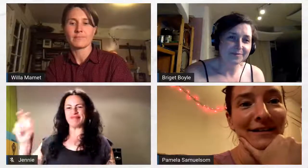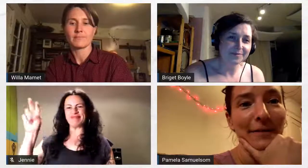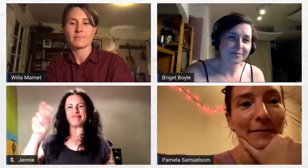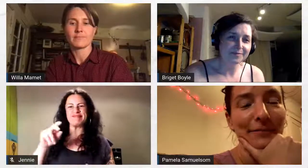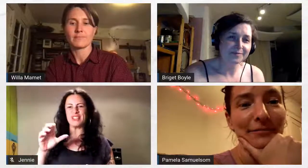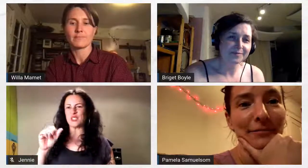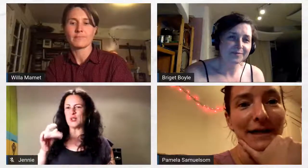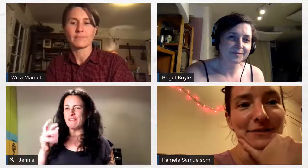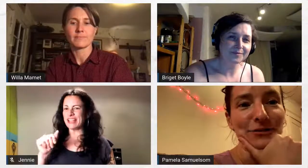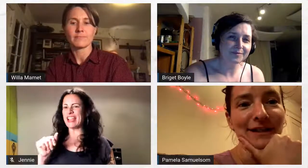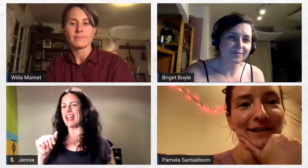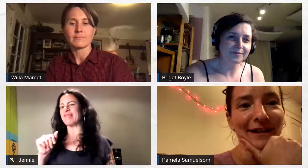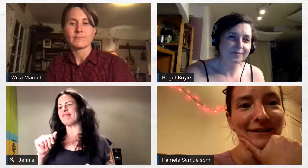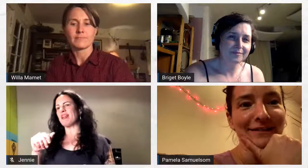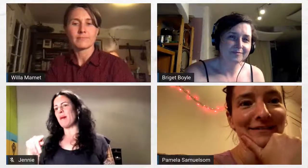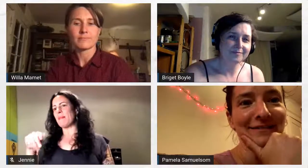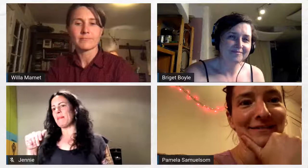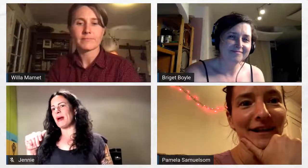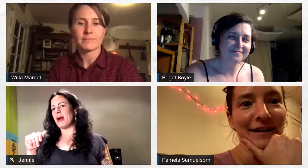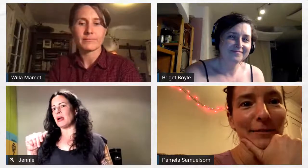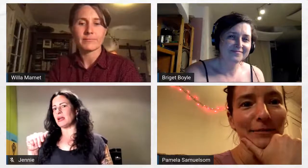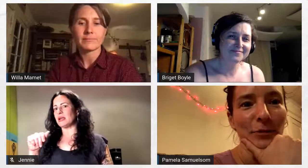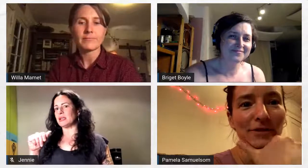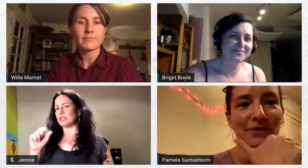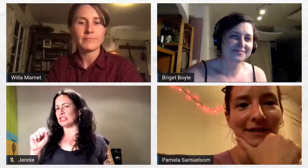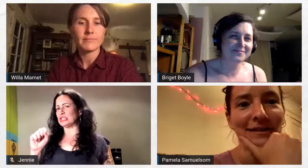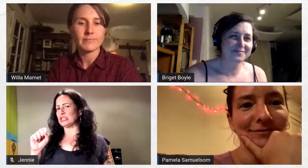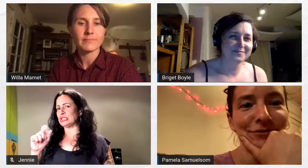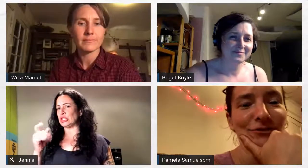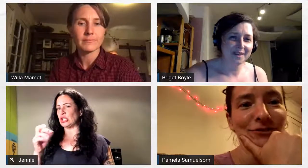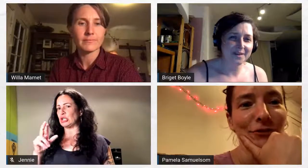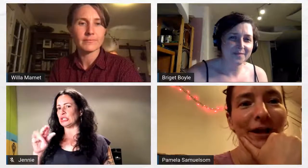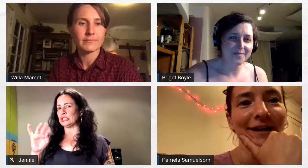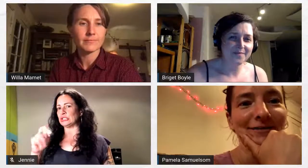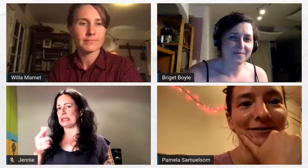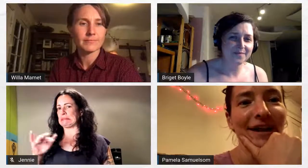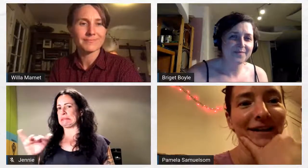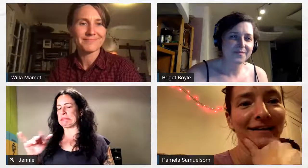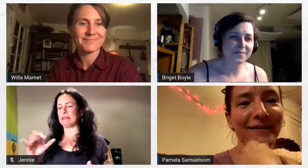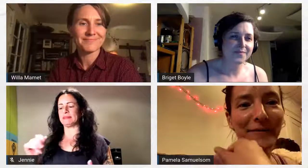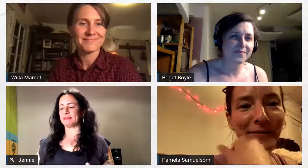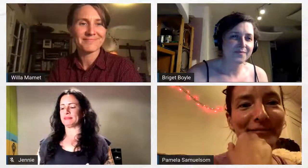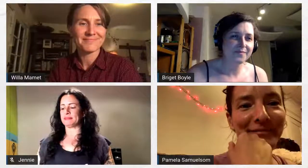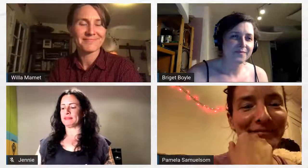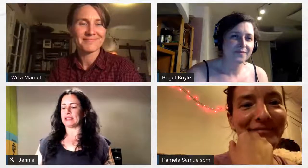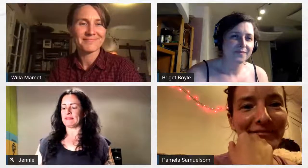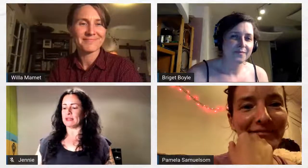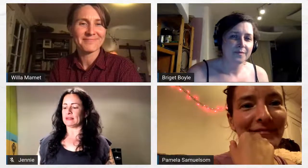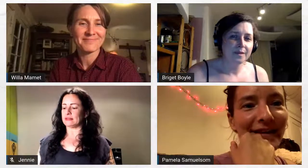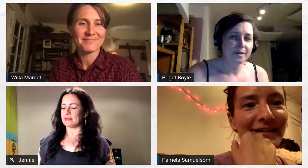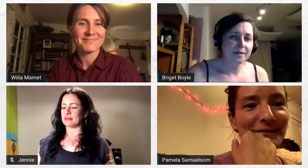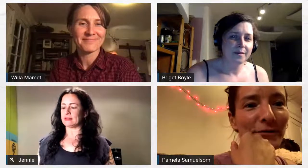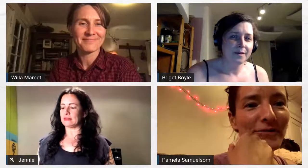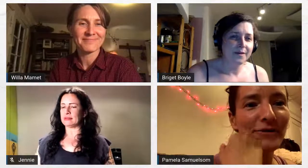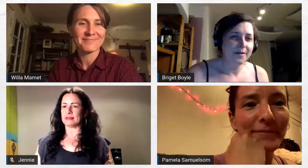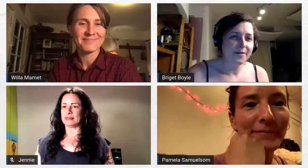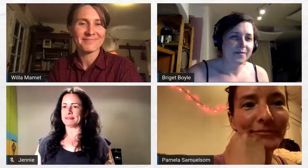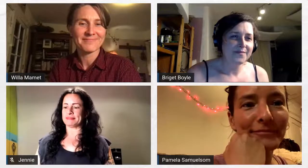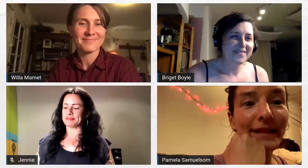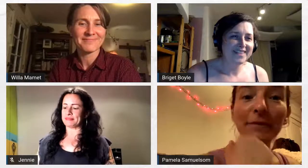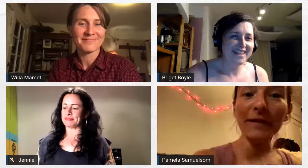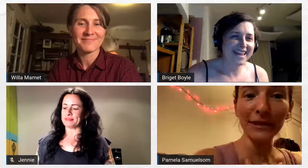and Pazarjik and at Koptivnica, which was so great. Yeah, so